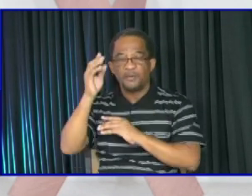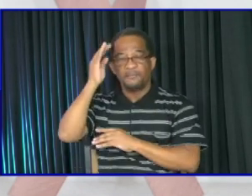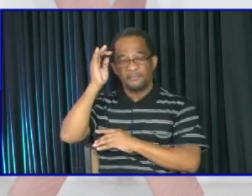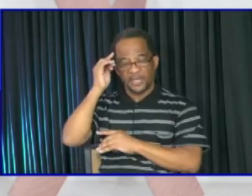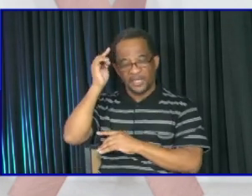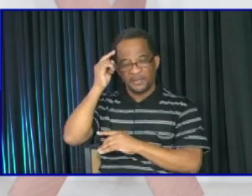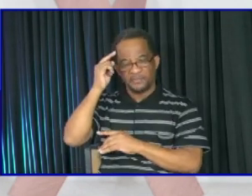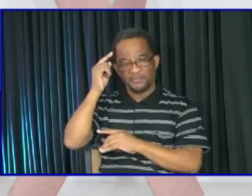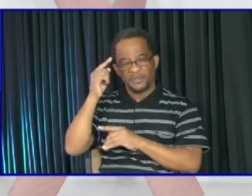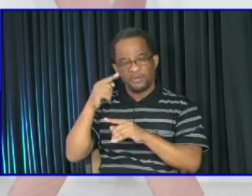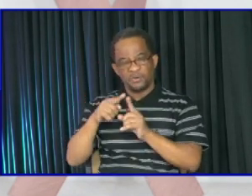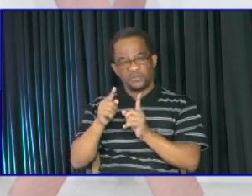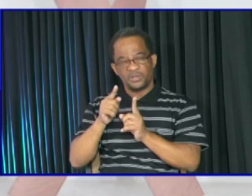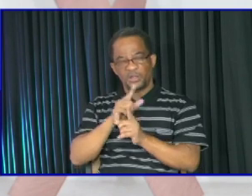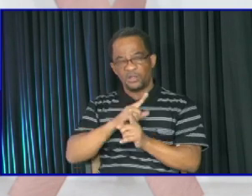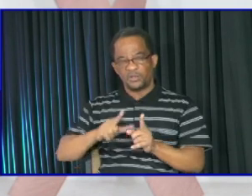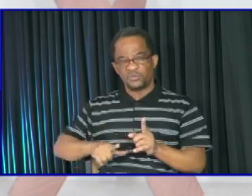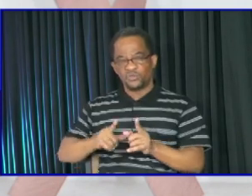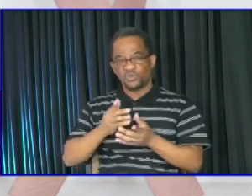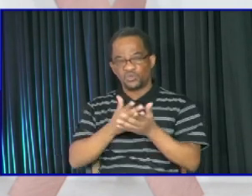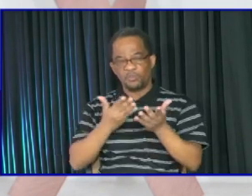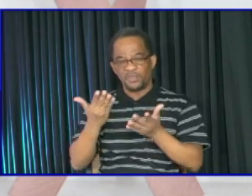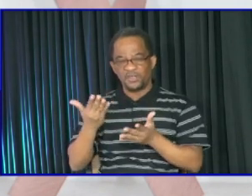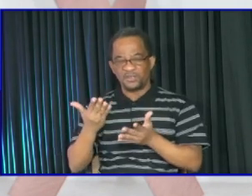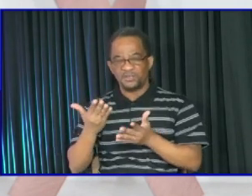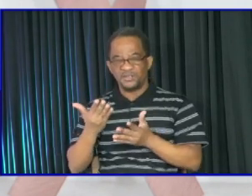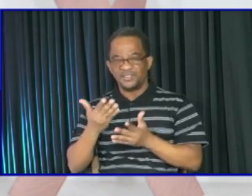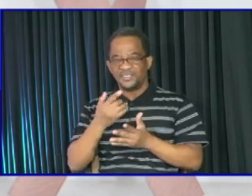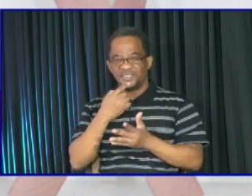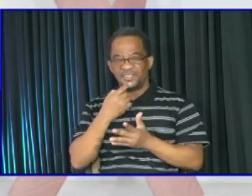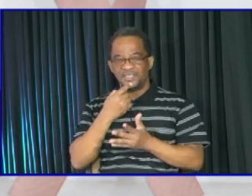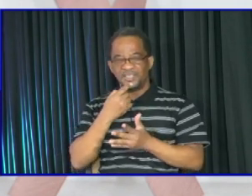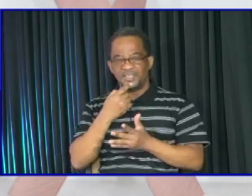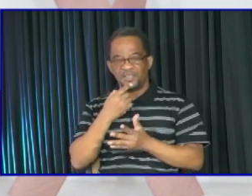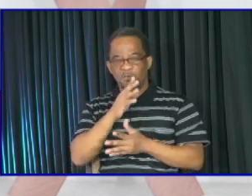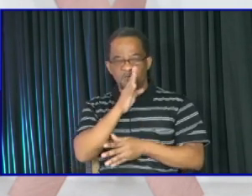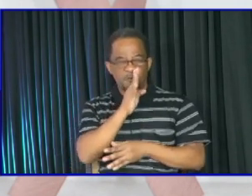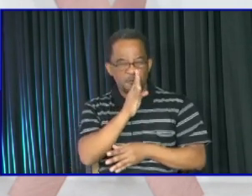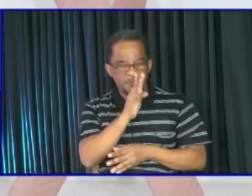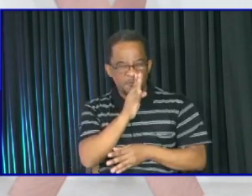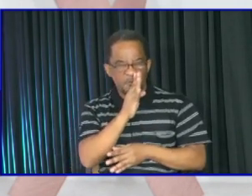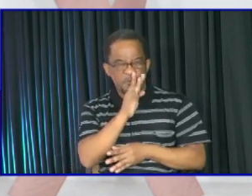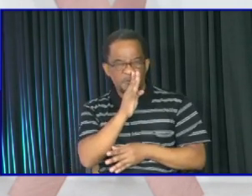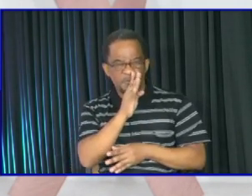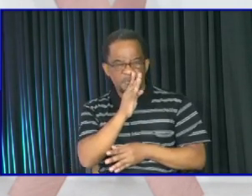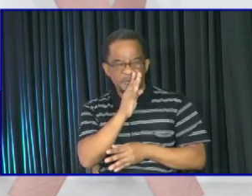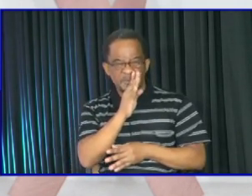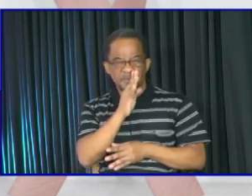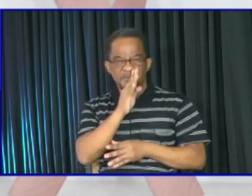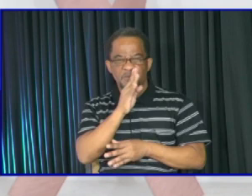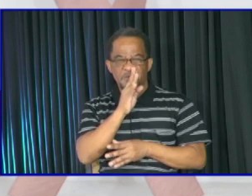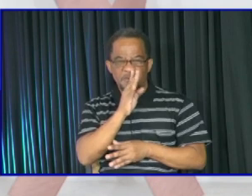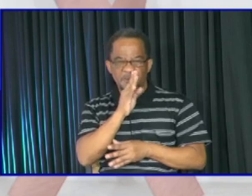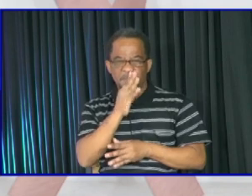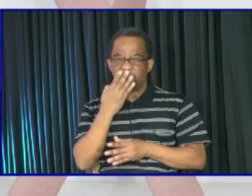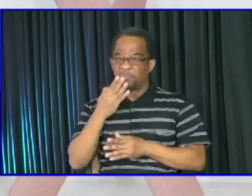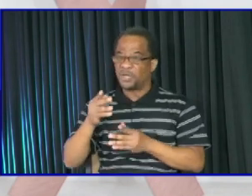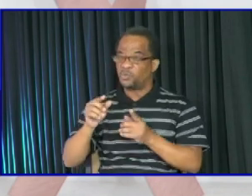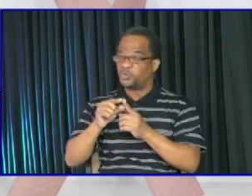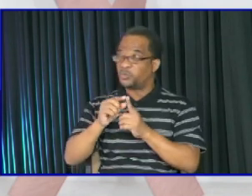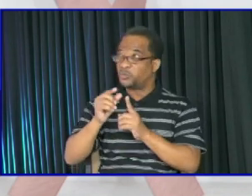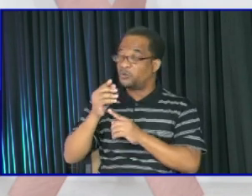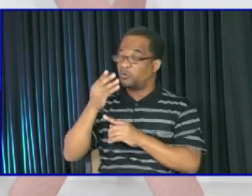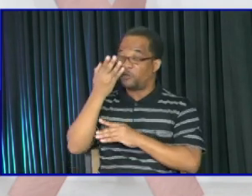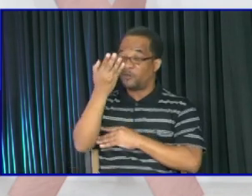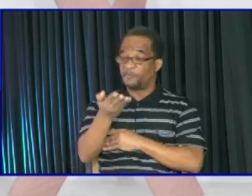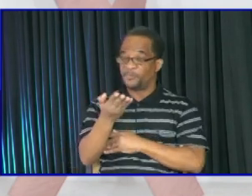there is something in the midst, something standing between them and you. Tonight I pray that you